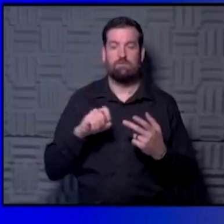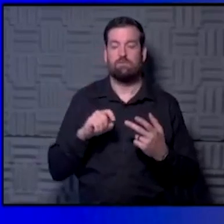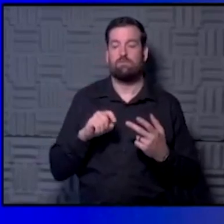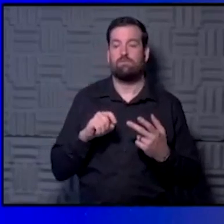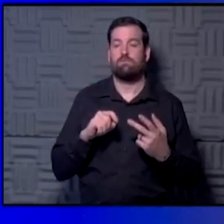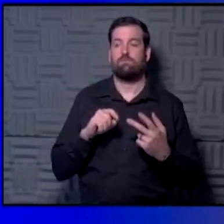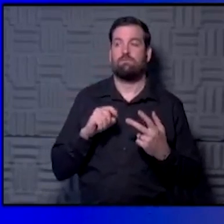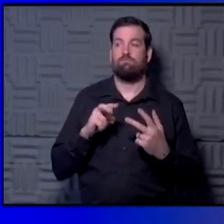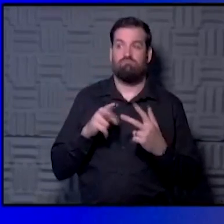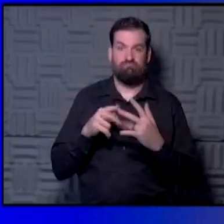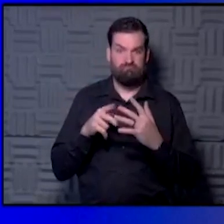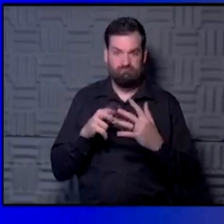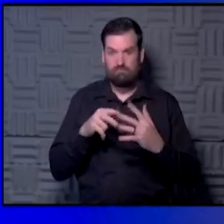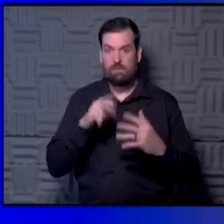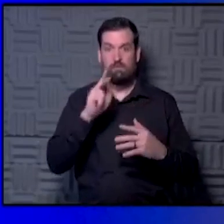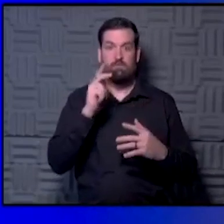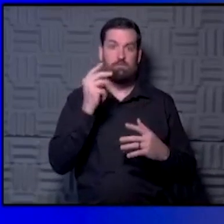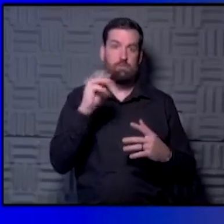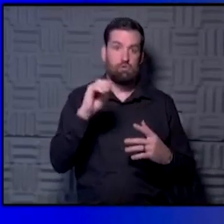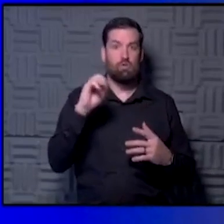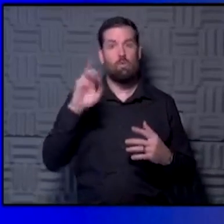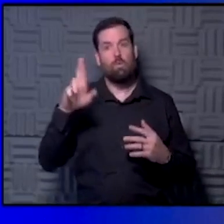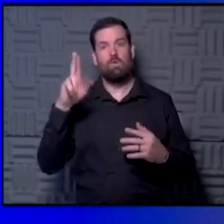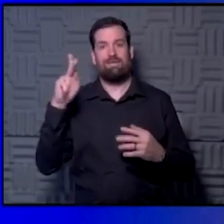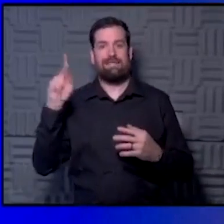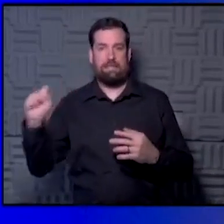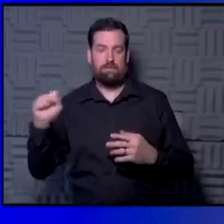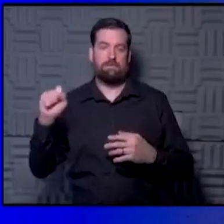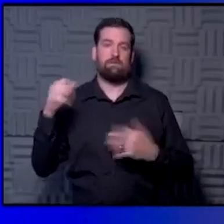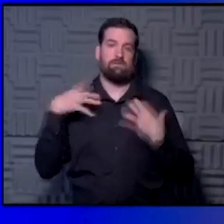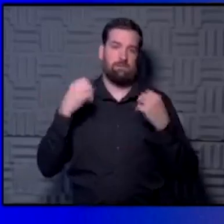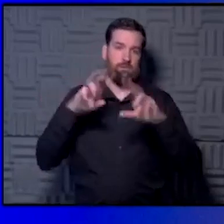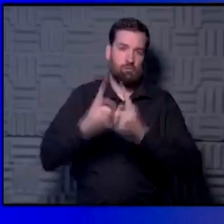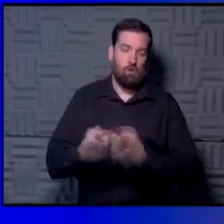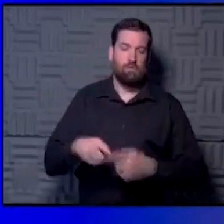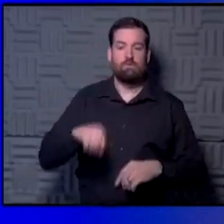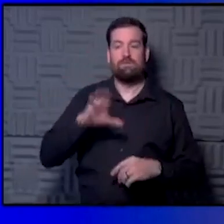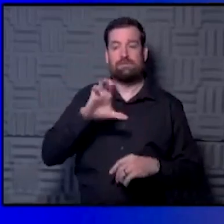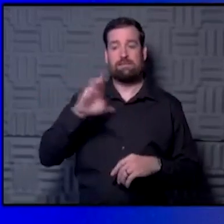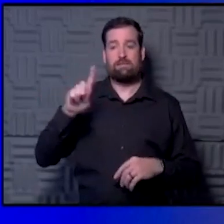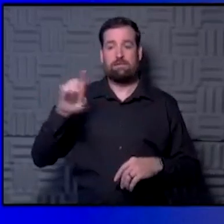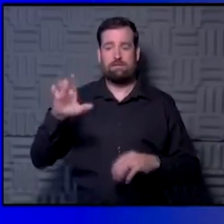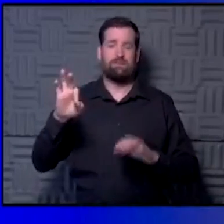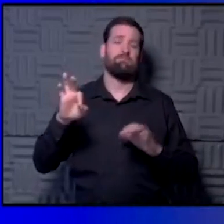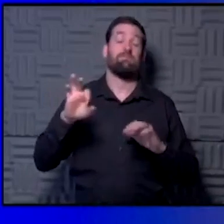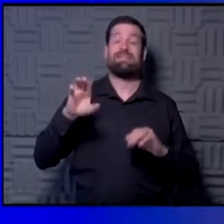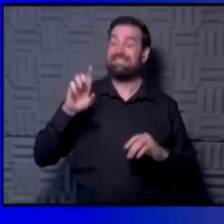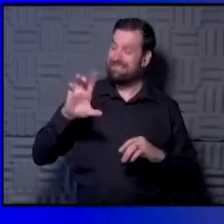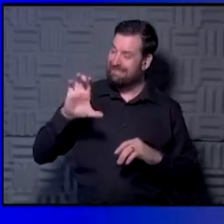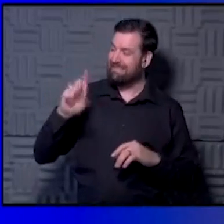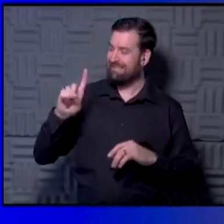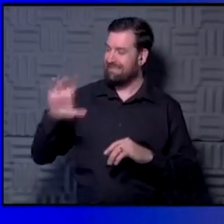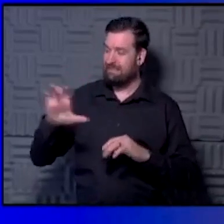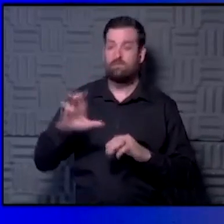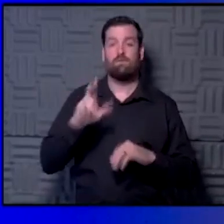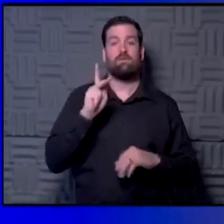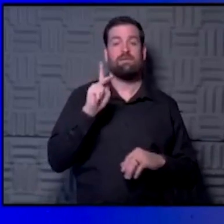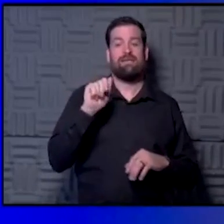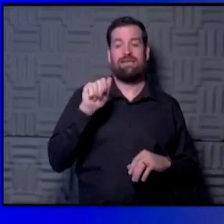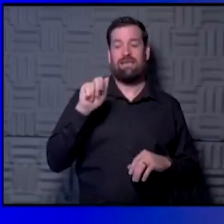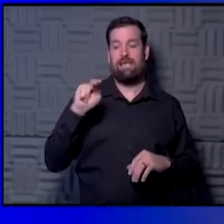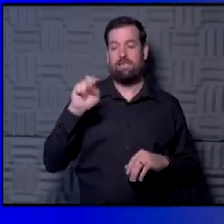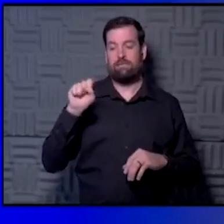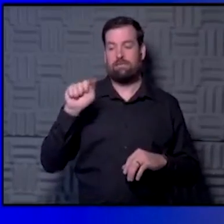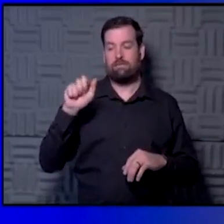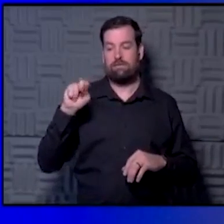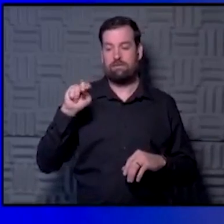Either of the Missouri or Kansas Health Department sites and the CDC. Pick 1 or 2 good sources, kansascity.com as well. And again,